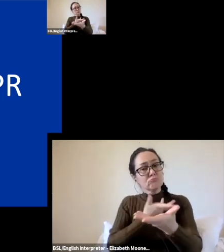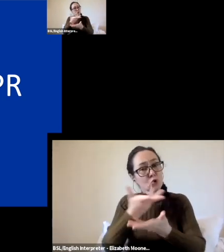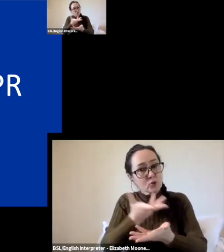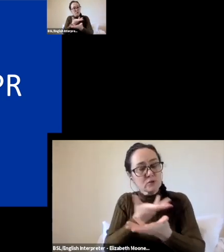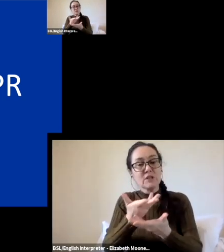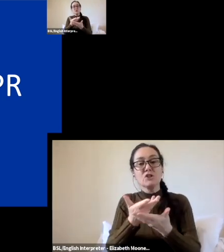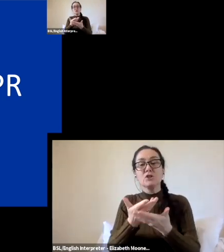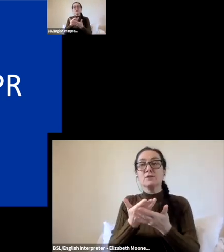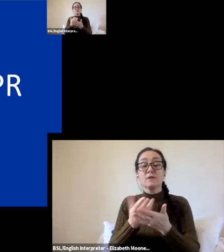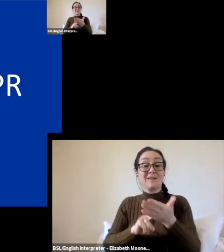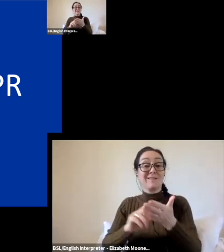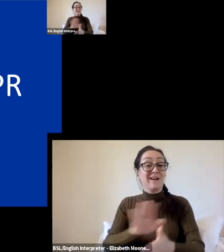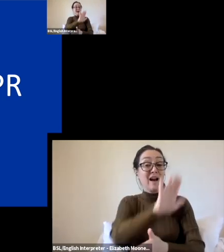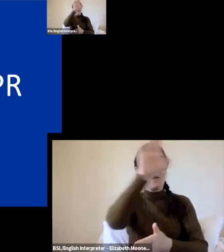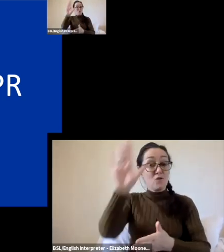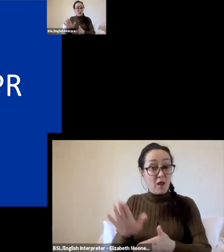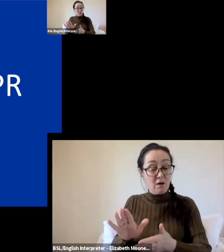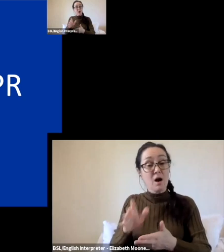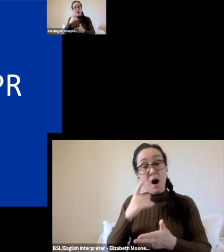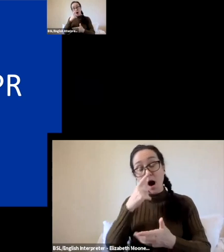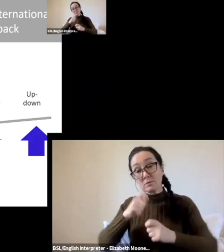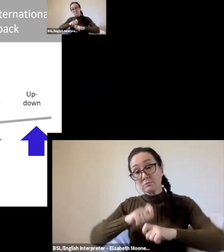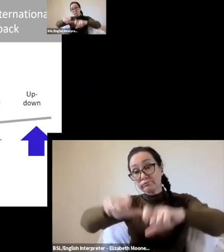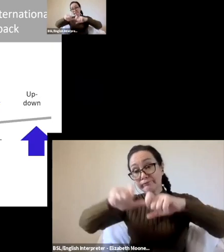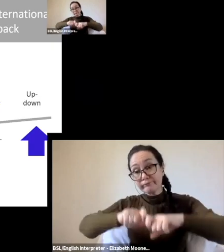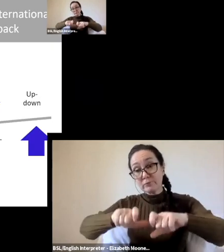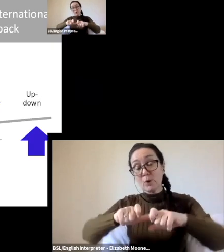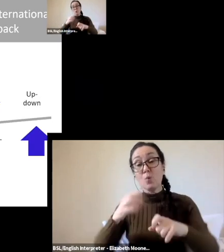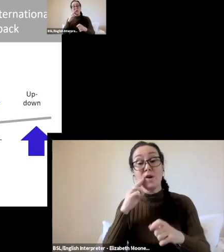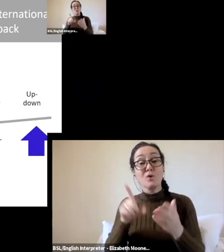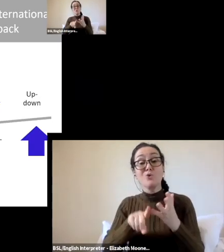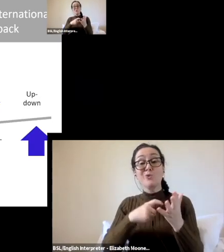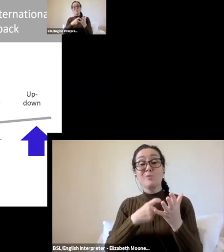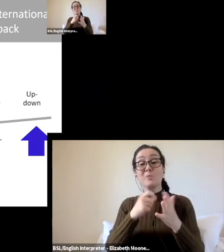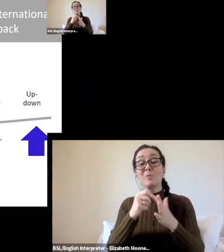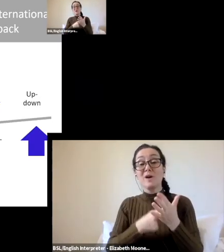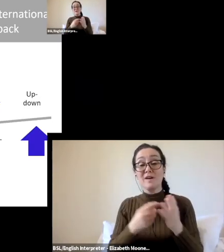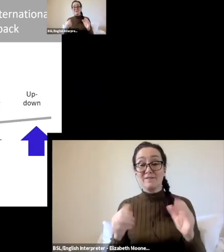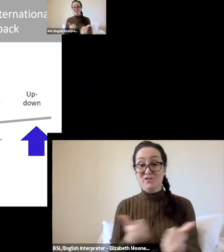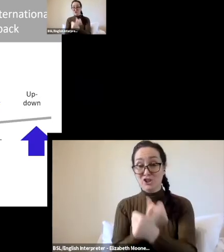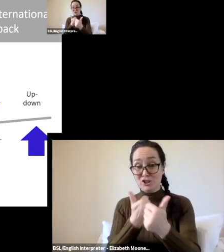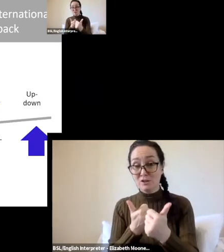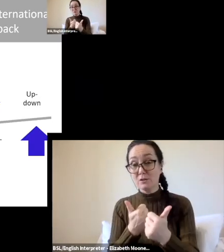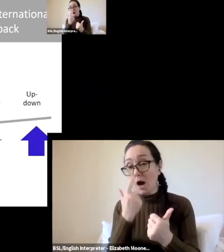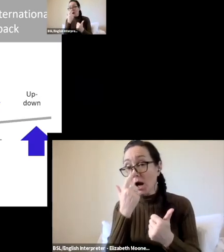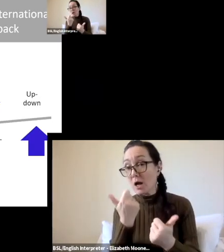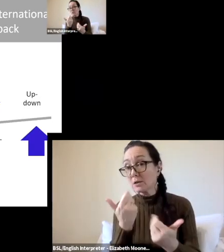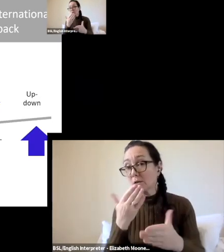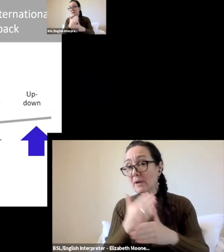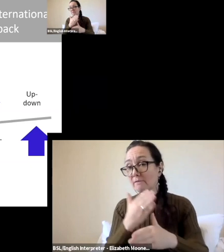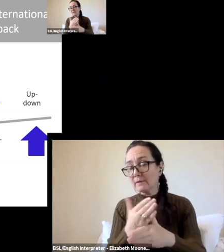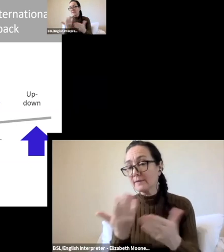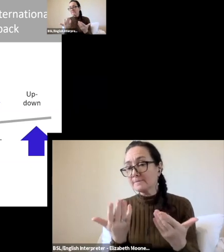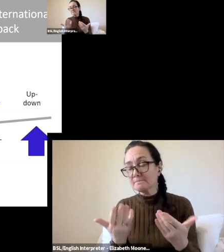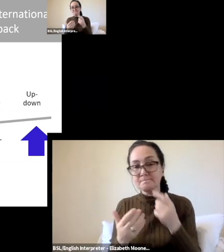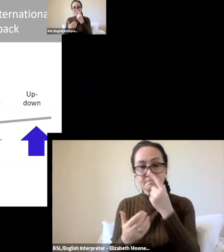continues also once the review is over. And this is a bit a schema to summarize a bit